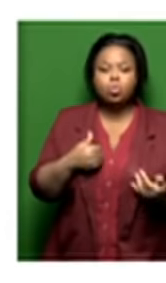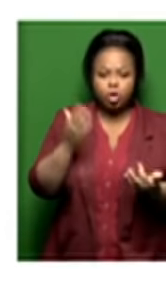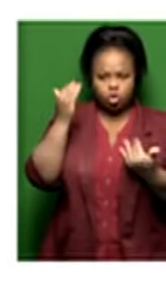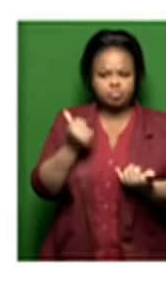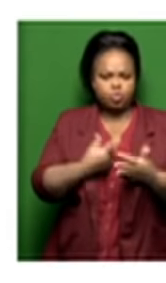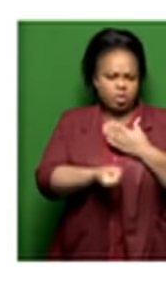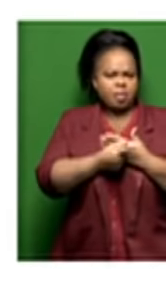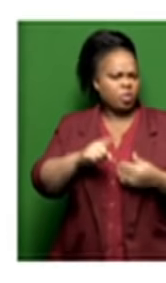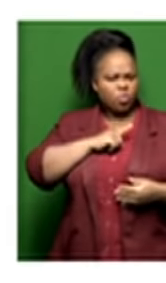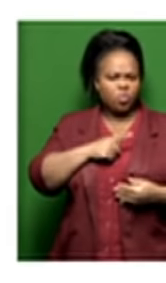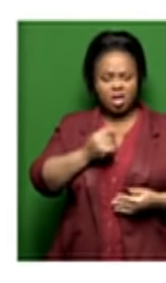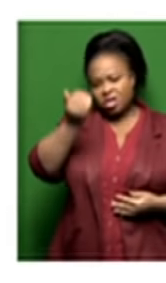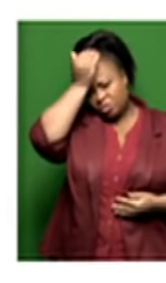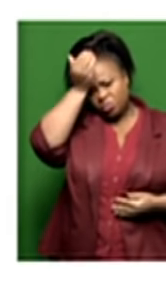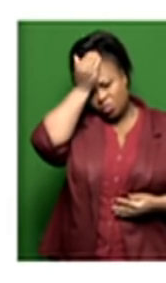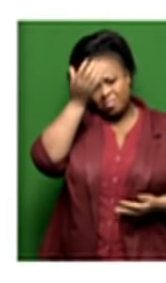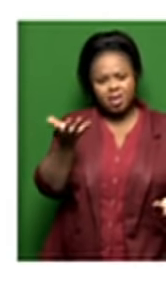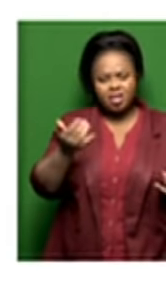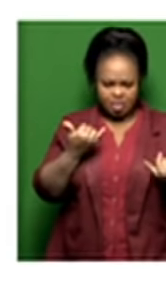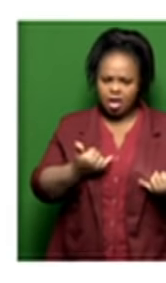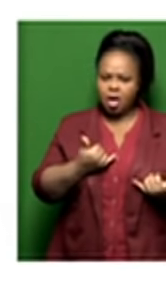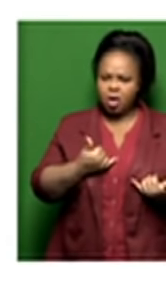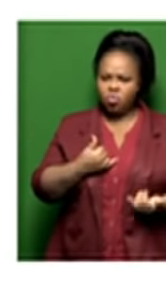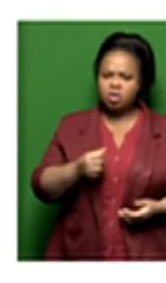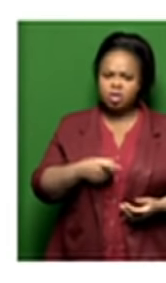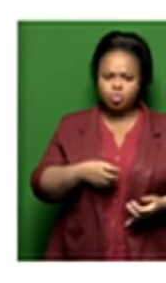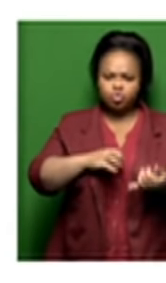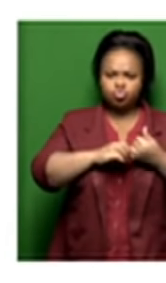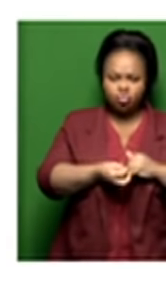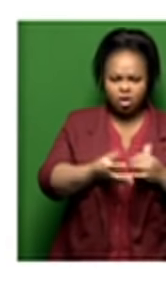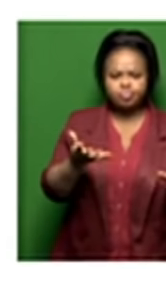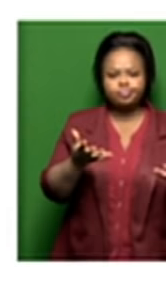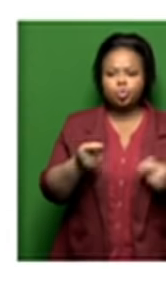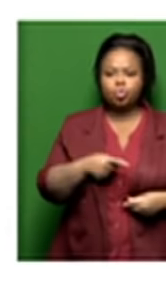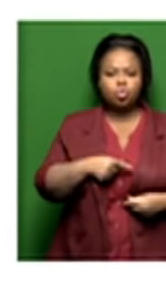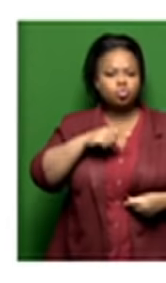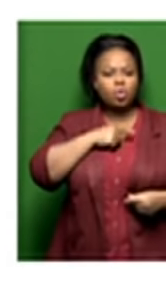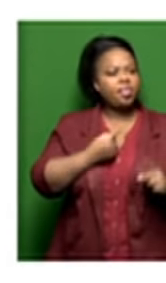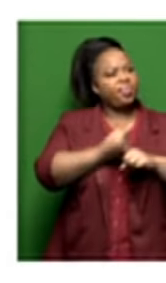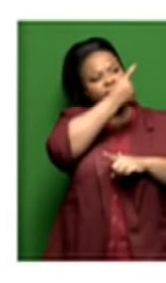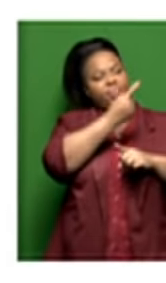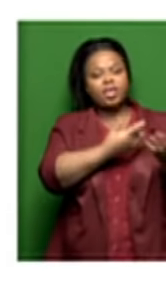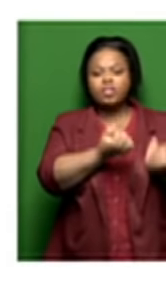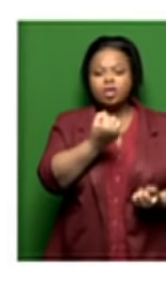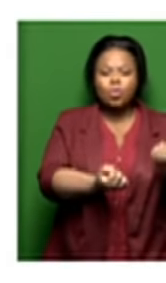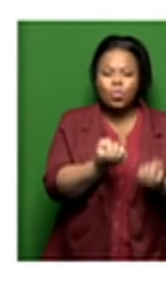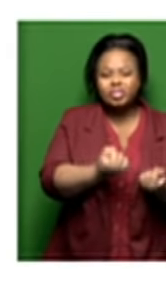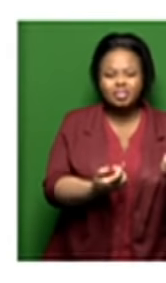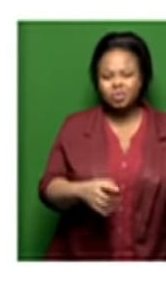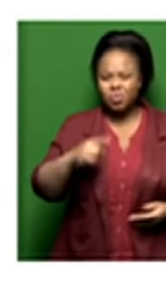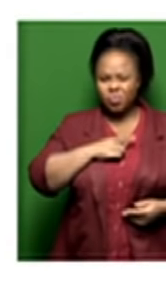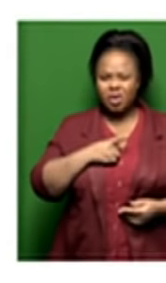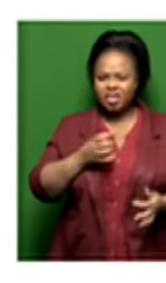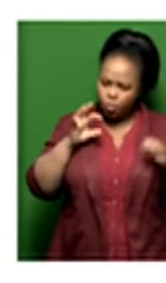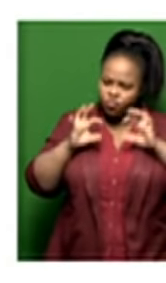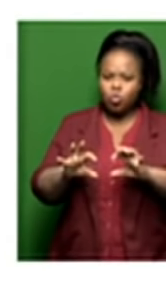the former president had actually been daring the judiciary. He acted outside the judiciary. And the issue, Sakina,